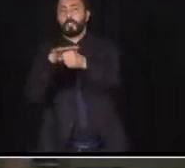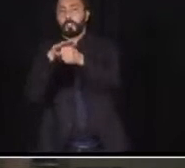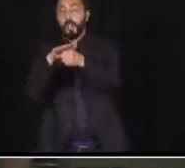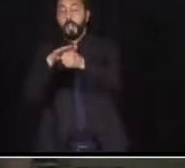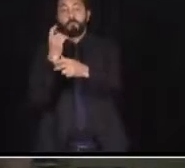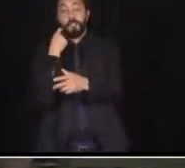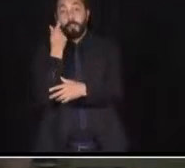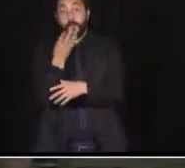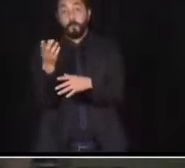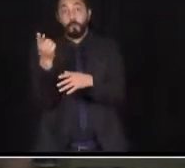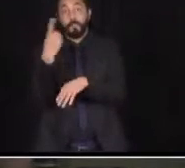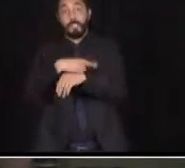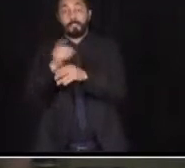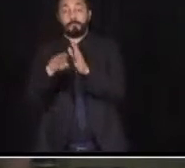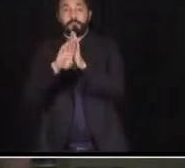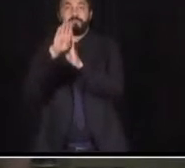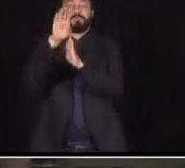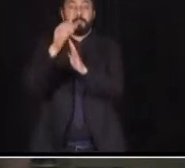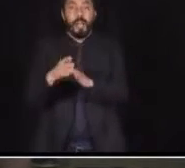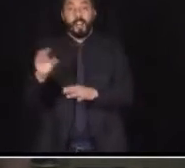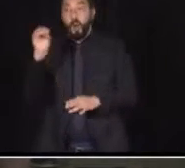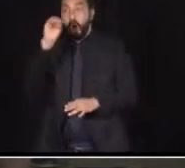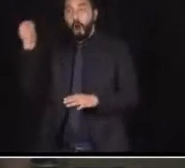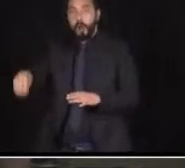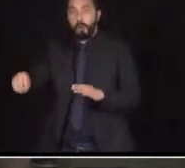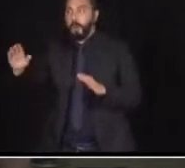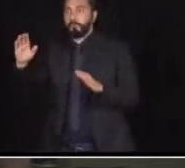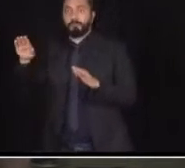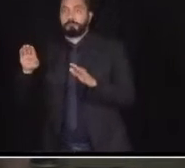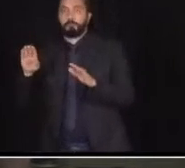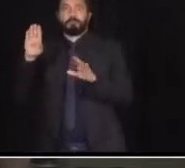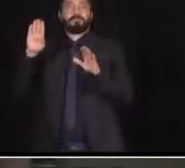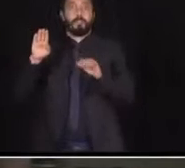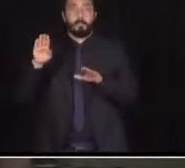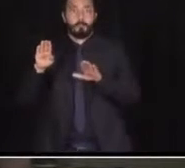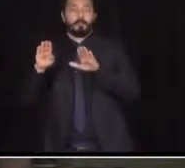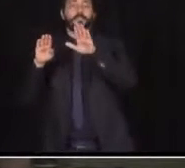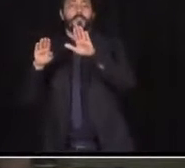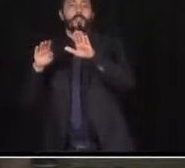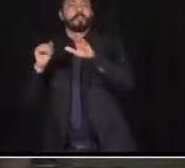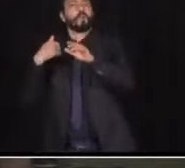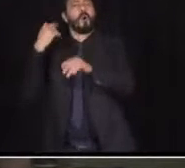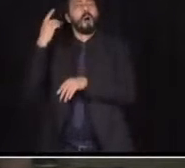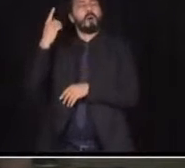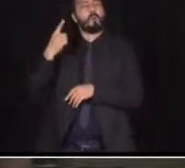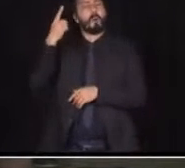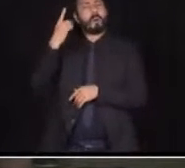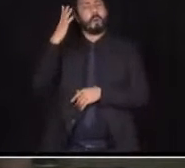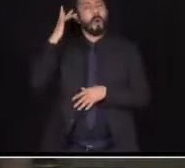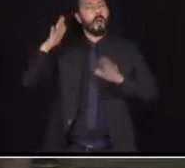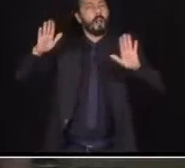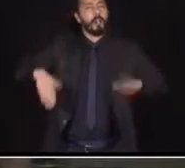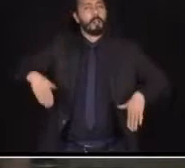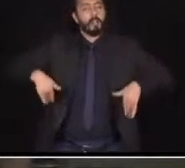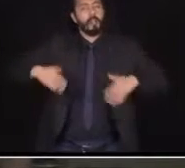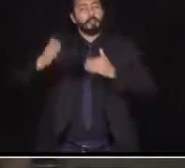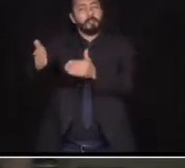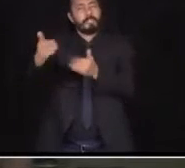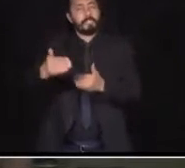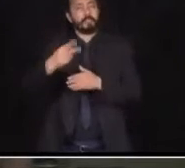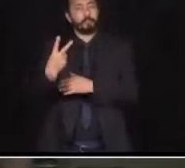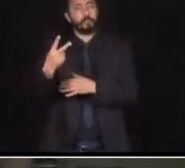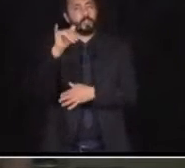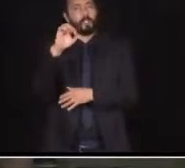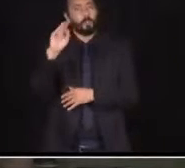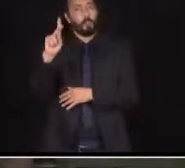past few days, even surpassing Ottawa. And I was wondering why that region hasn't been moved to a modified stage 2 yet. Well, we'll be